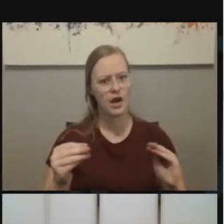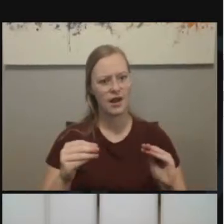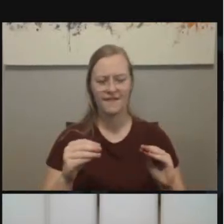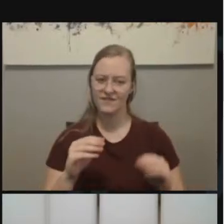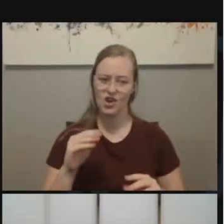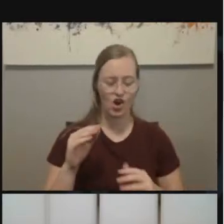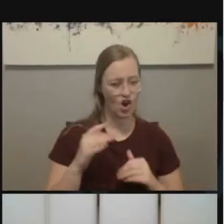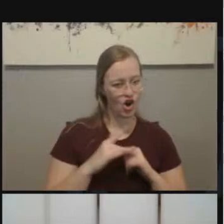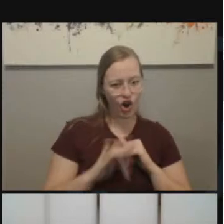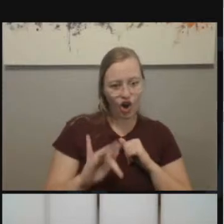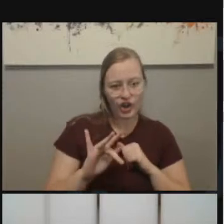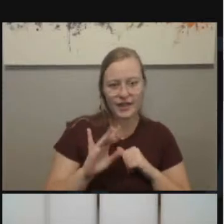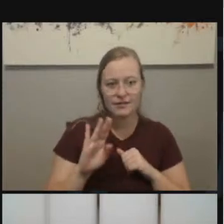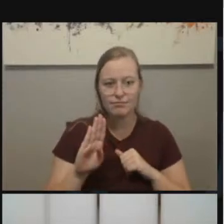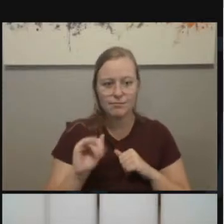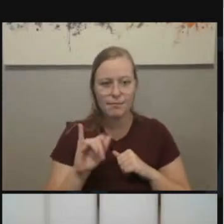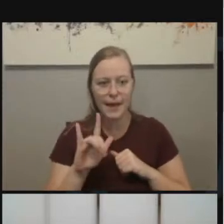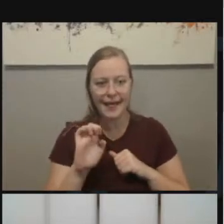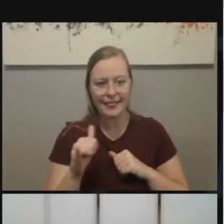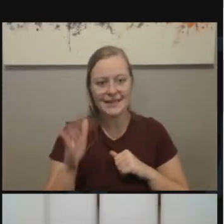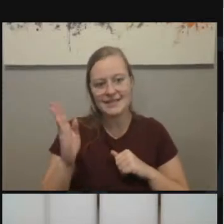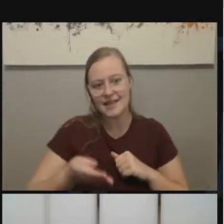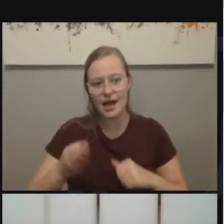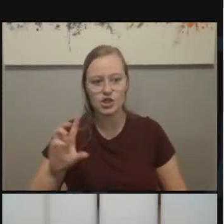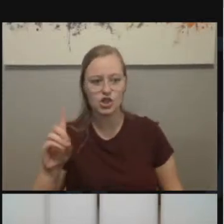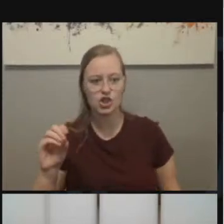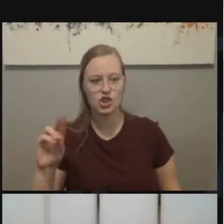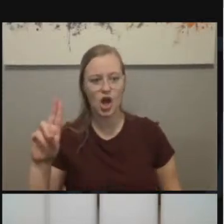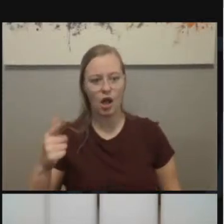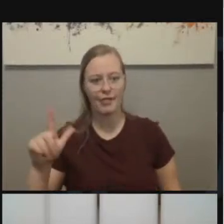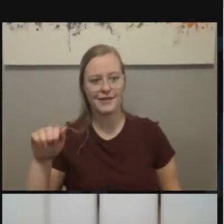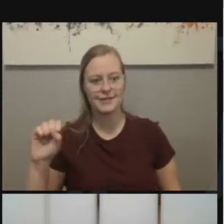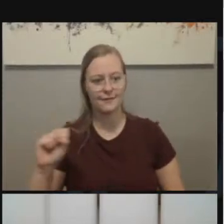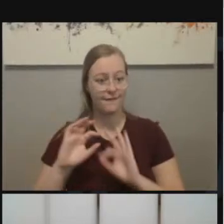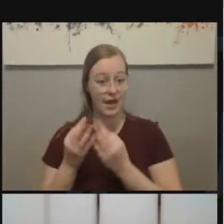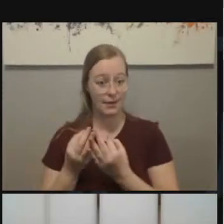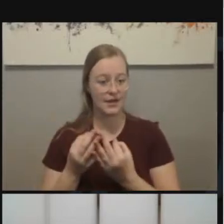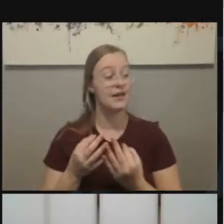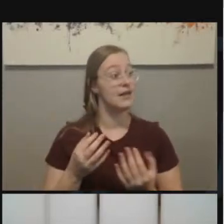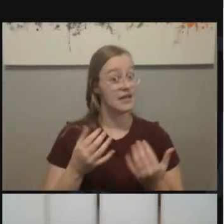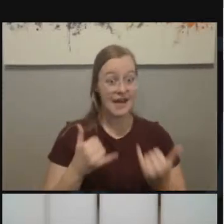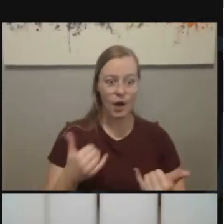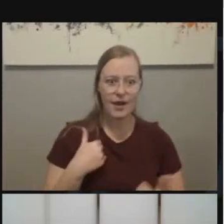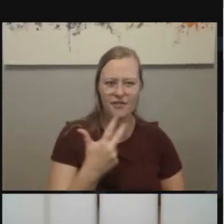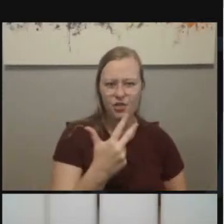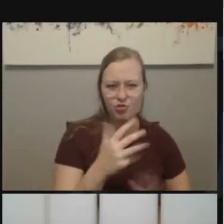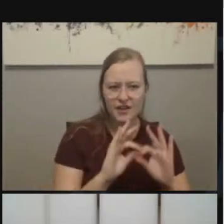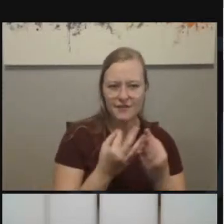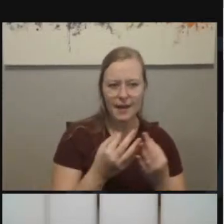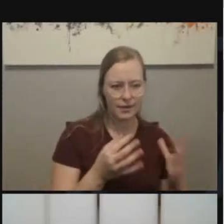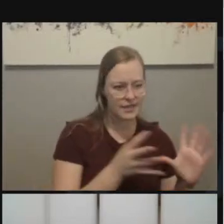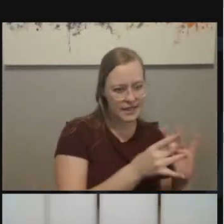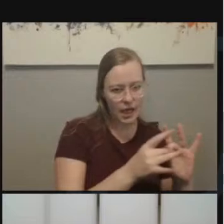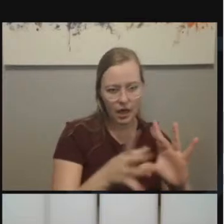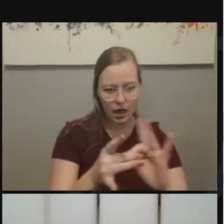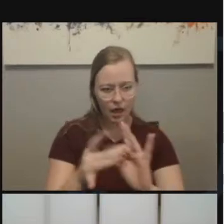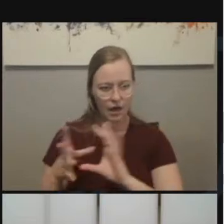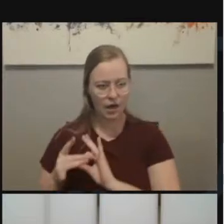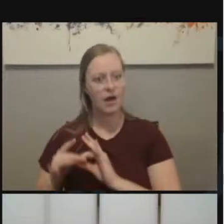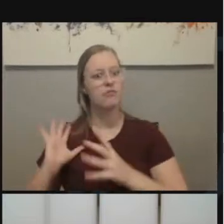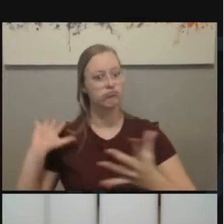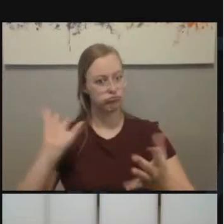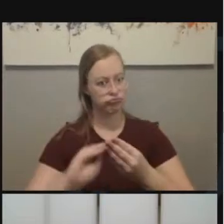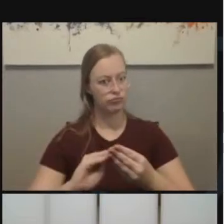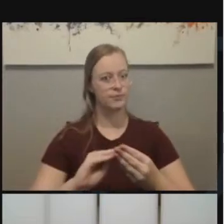Douglass family. We now have 3 families interlinked over time. White